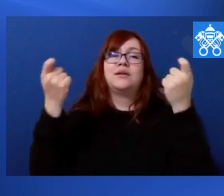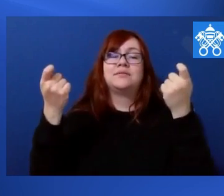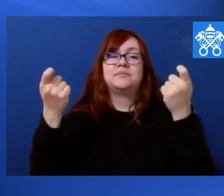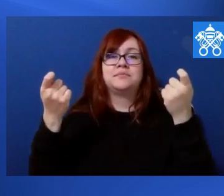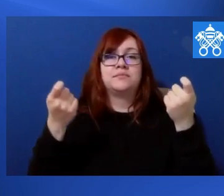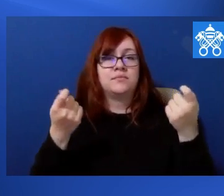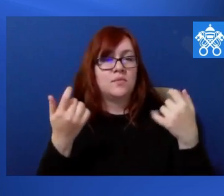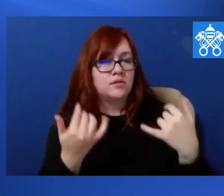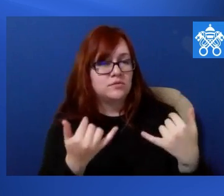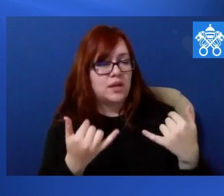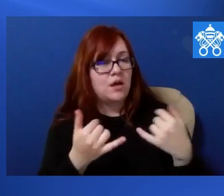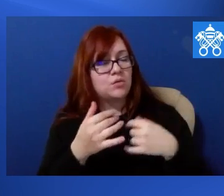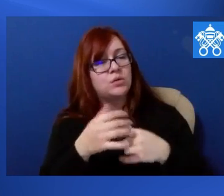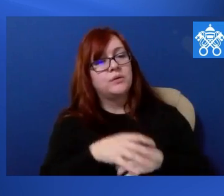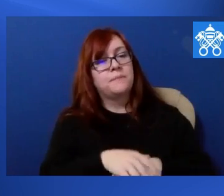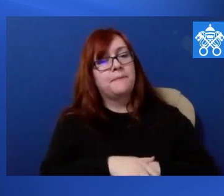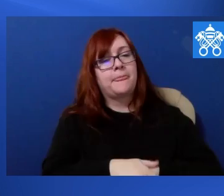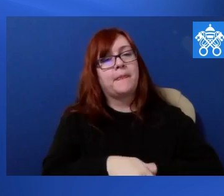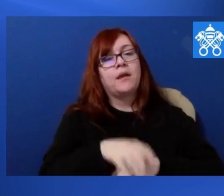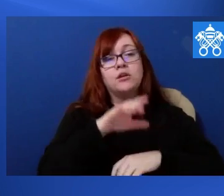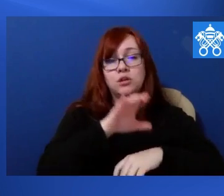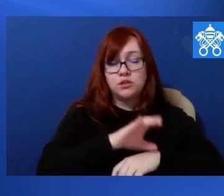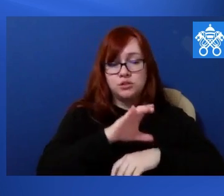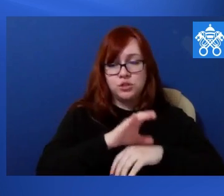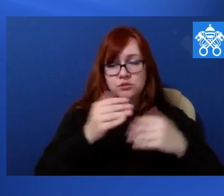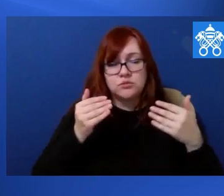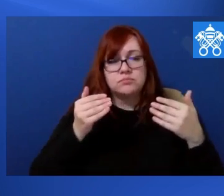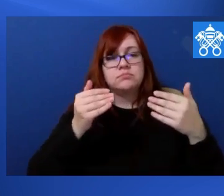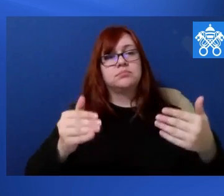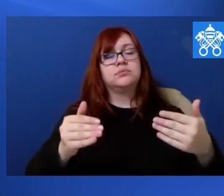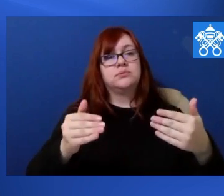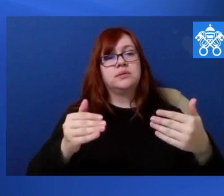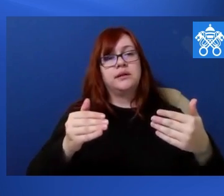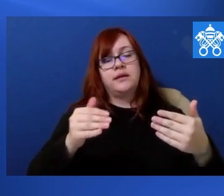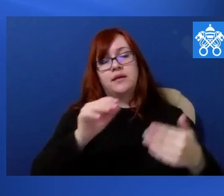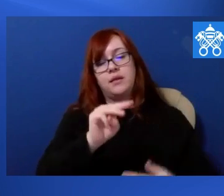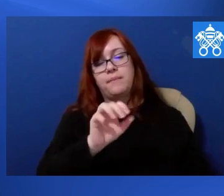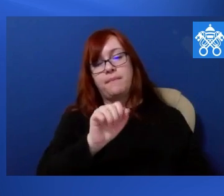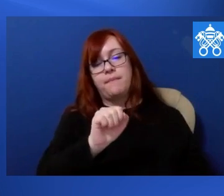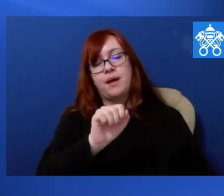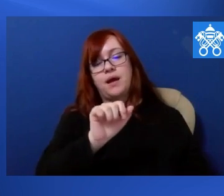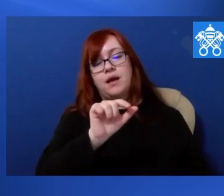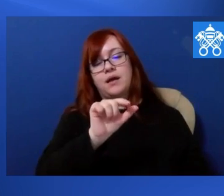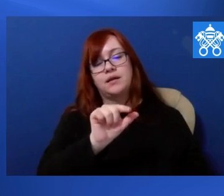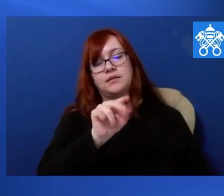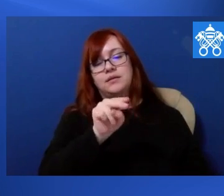Church raises the gospel canticle, the Magnificat.